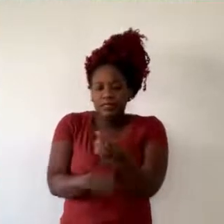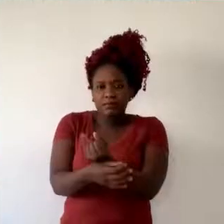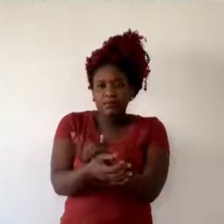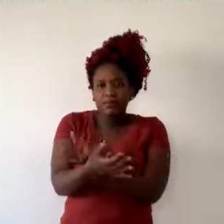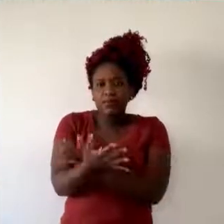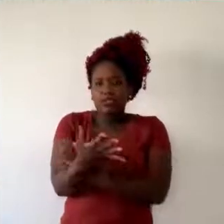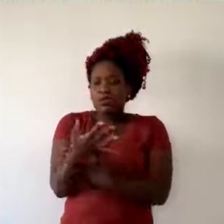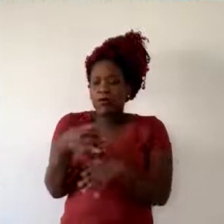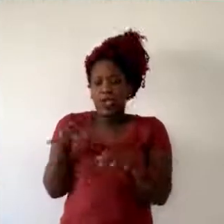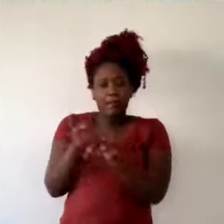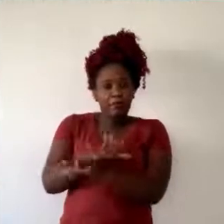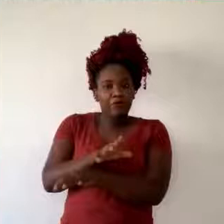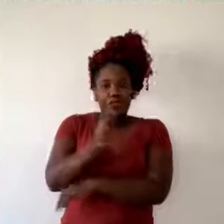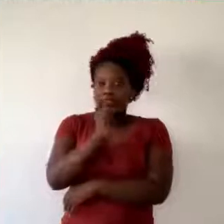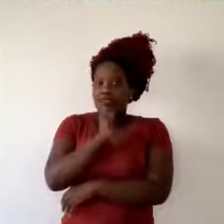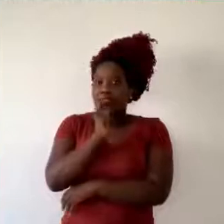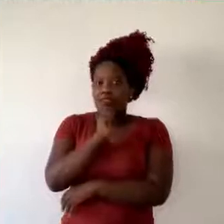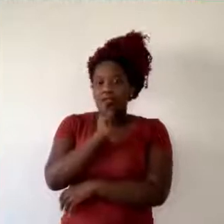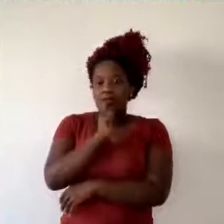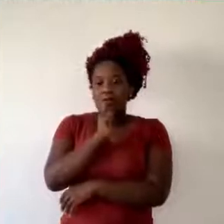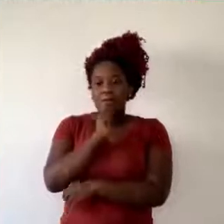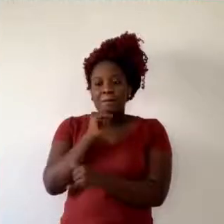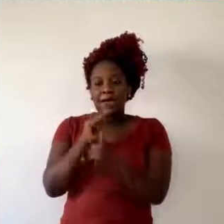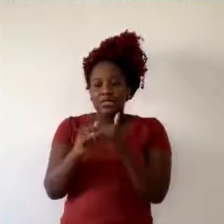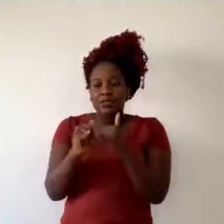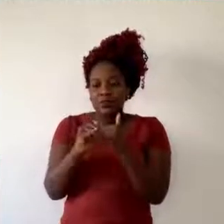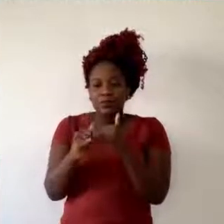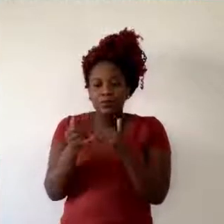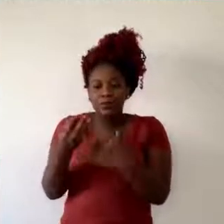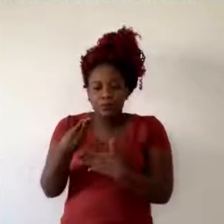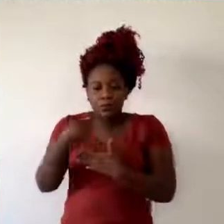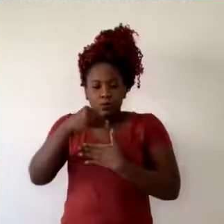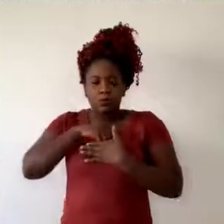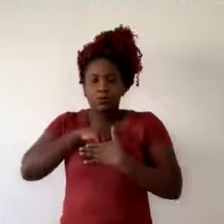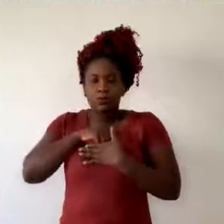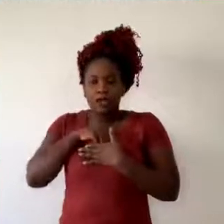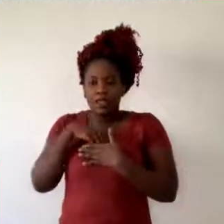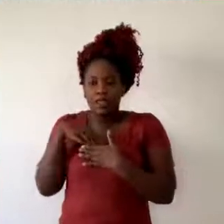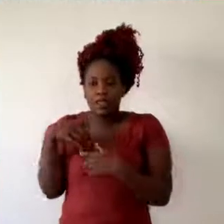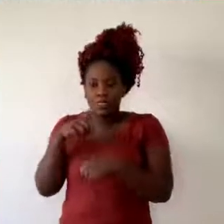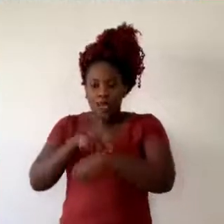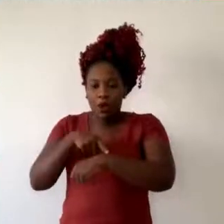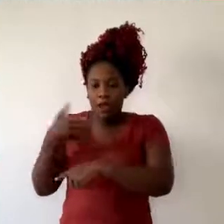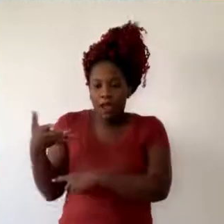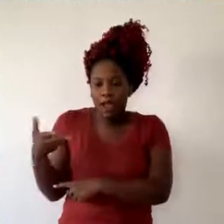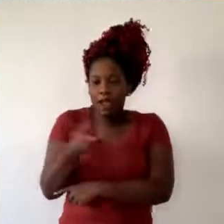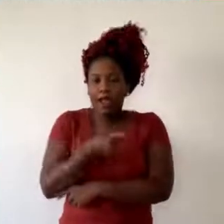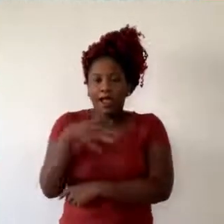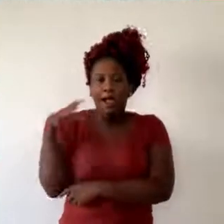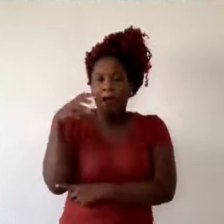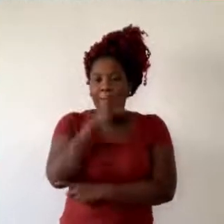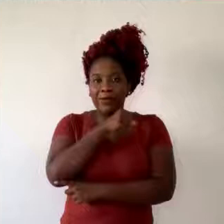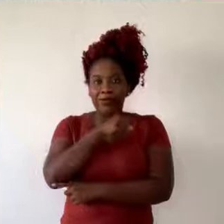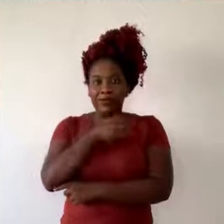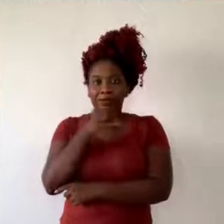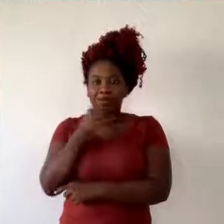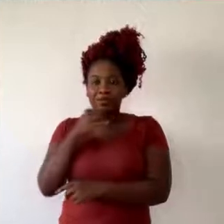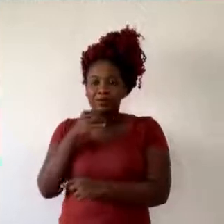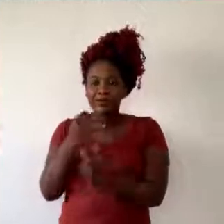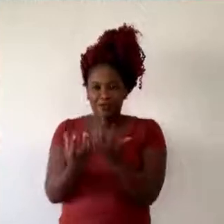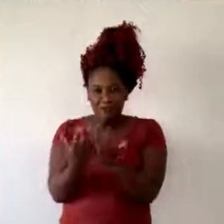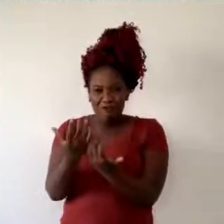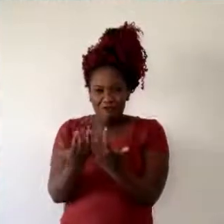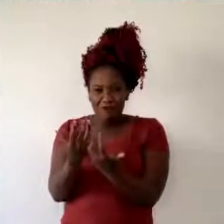and feelings. It's like an instinct. It is a quick reaction.